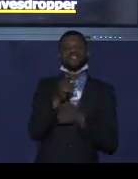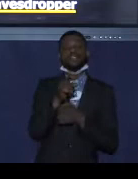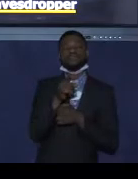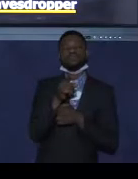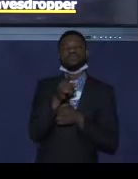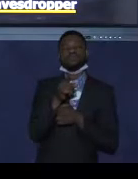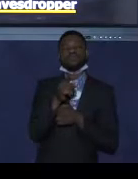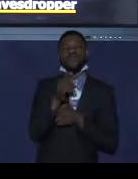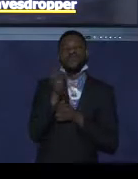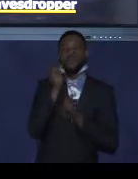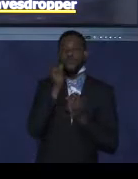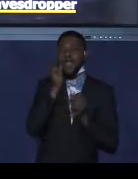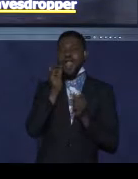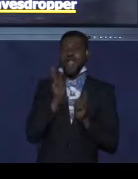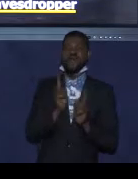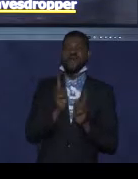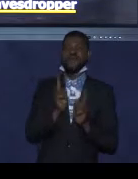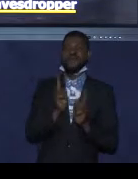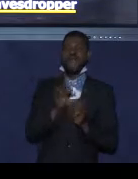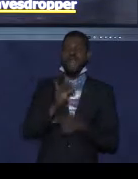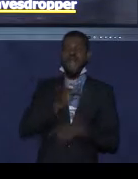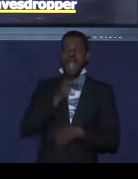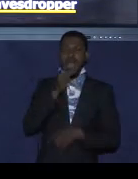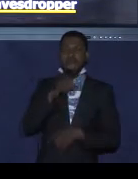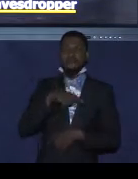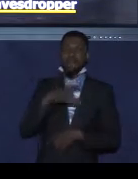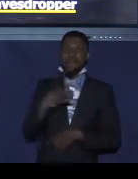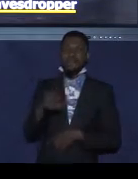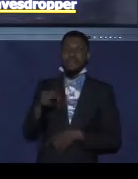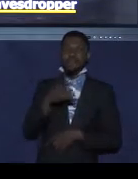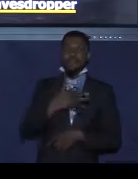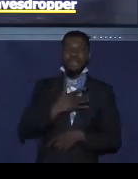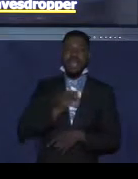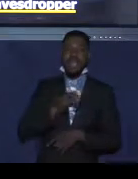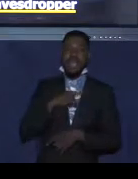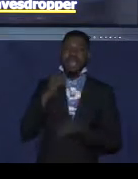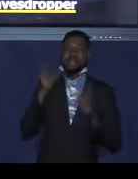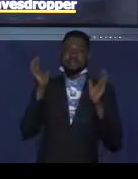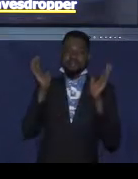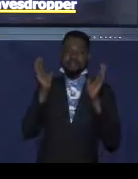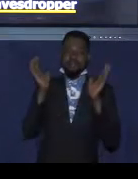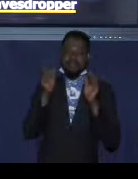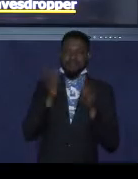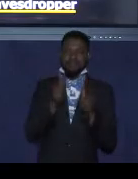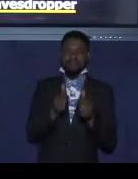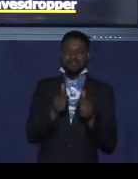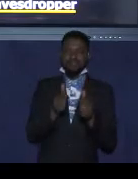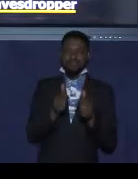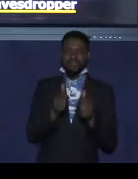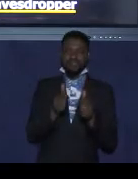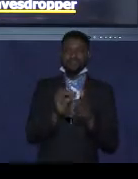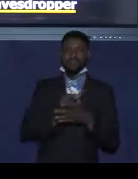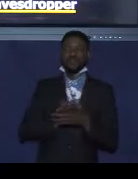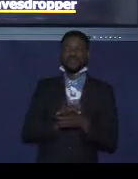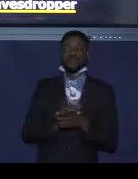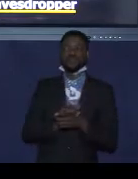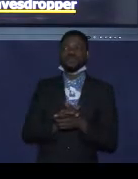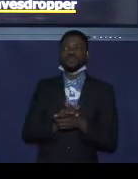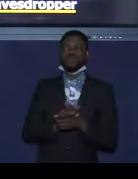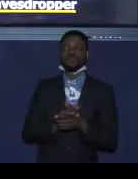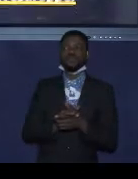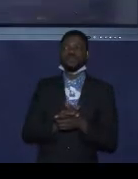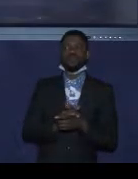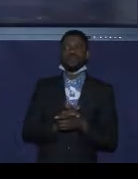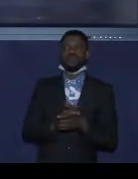about you? Wow. I am proud of you and I celebrate you with a cheer. Good job,